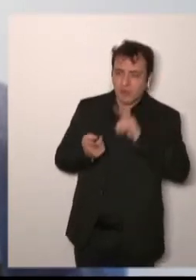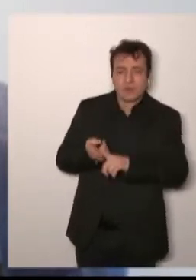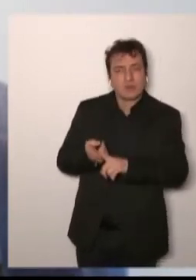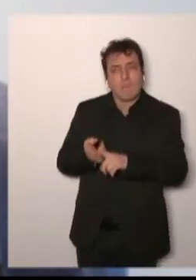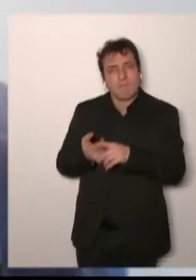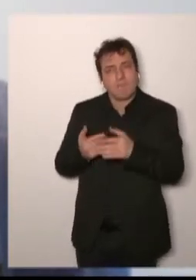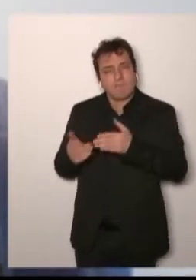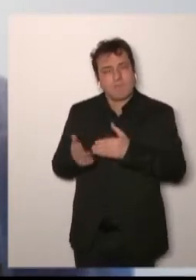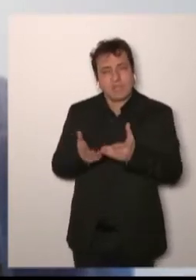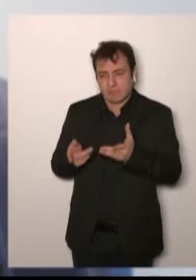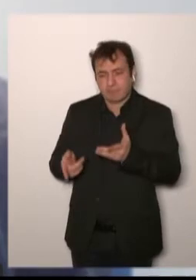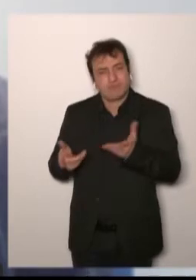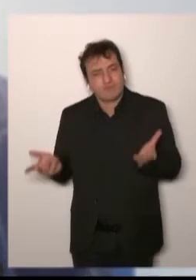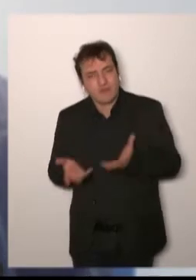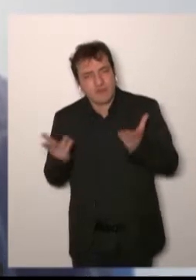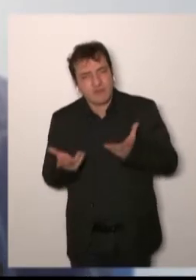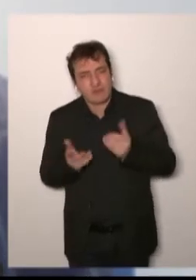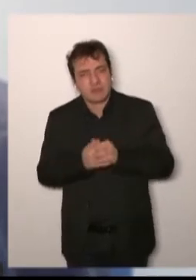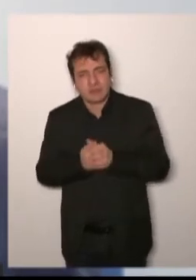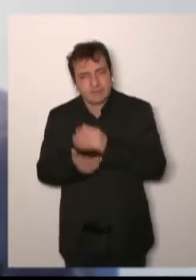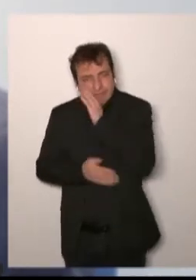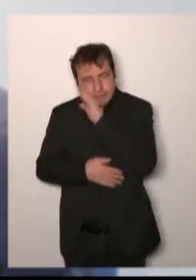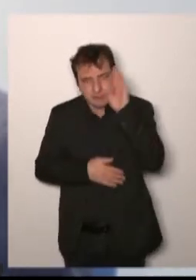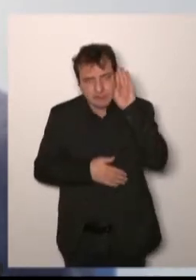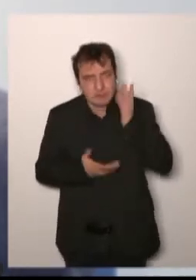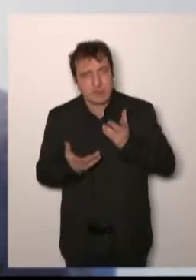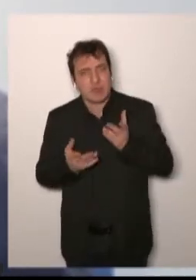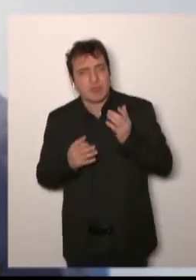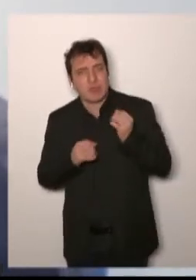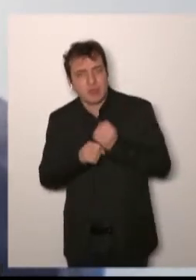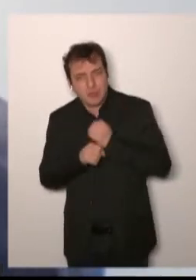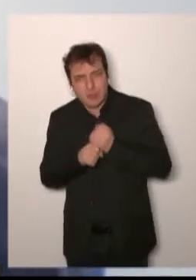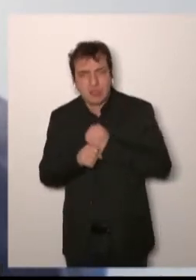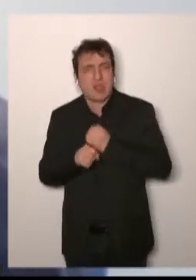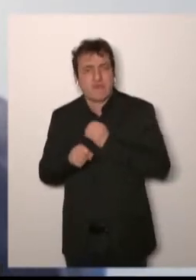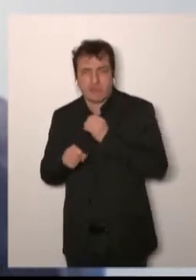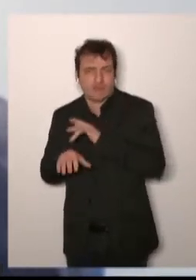towards working in pediatric oncology. And